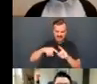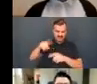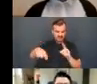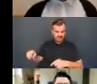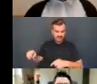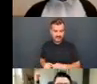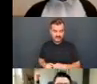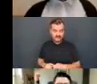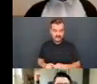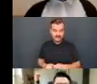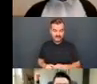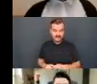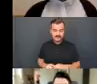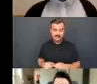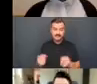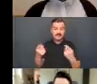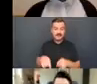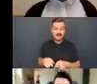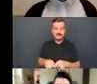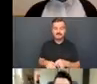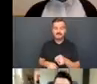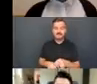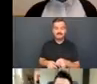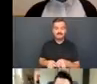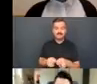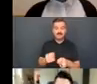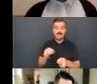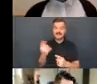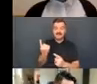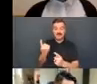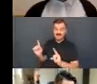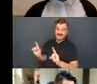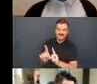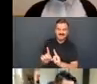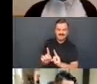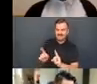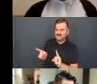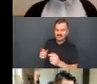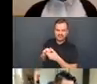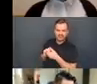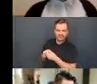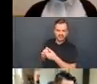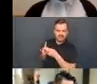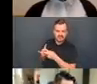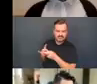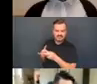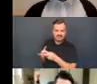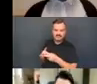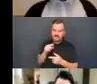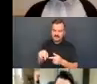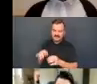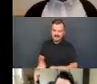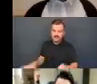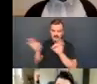um, where the presence of an advocate at the bedside is essential, essential